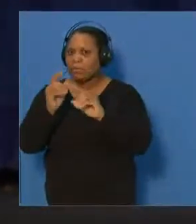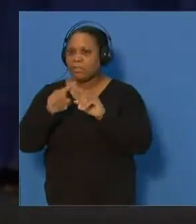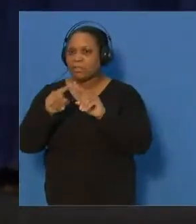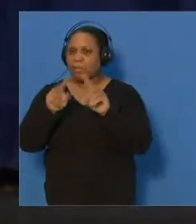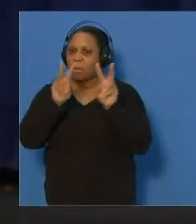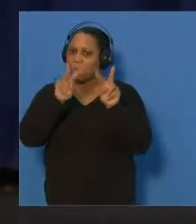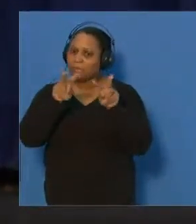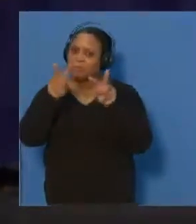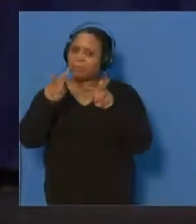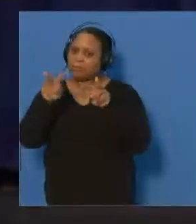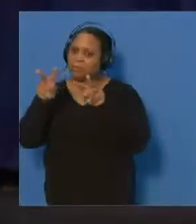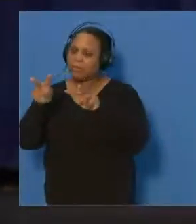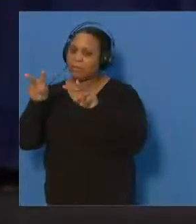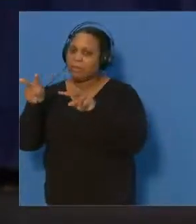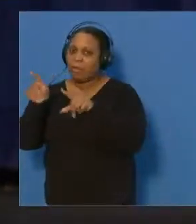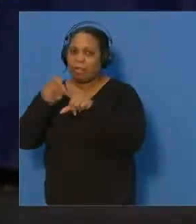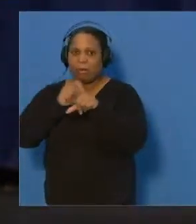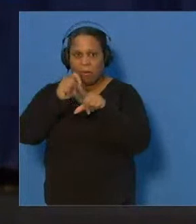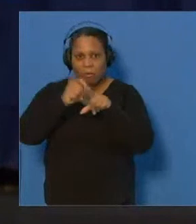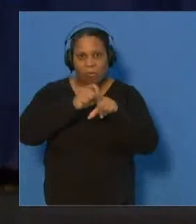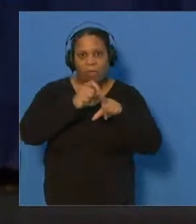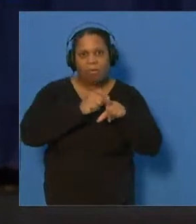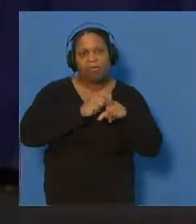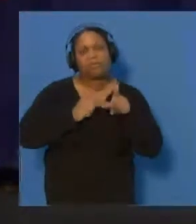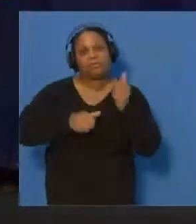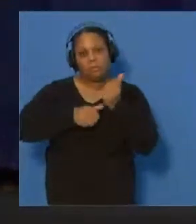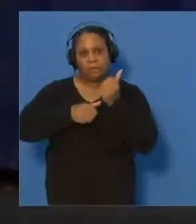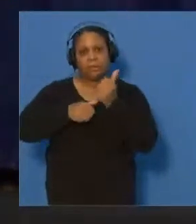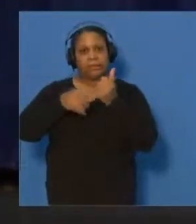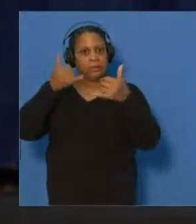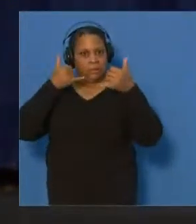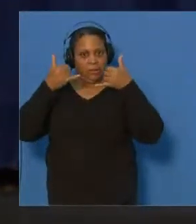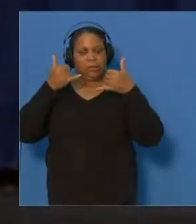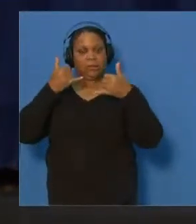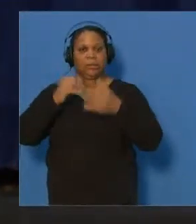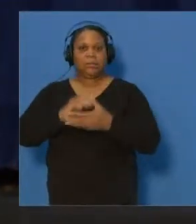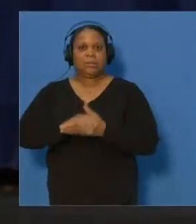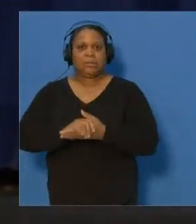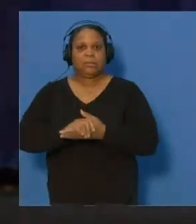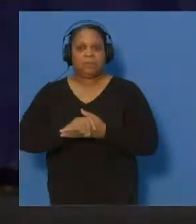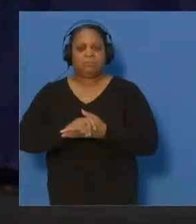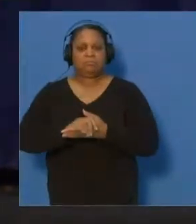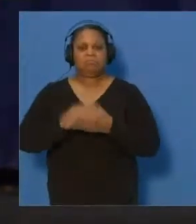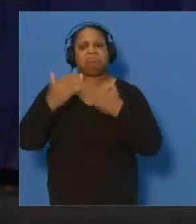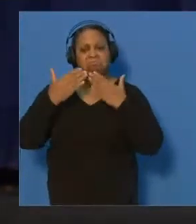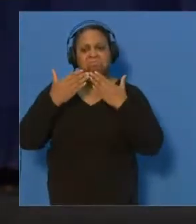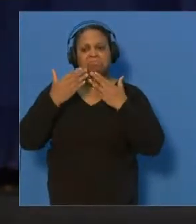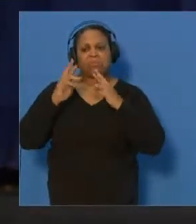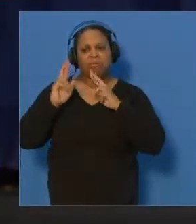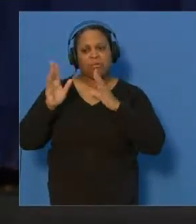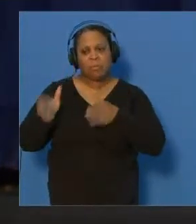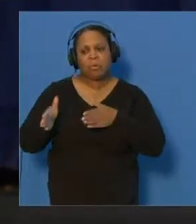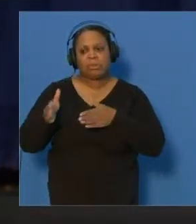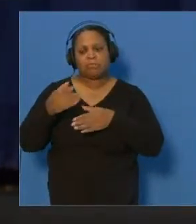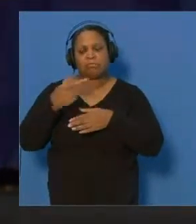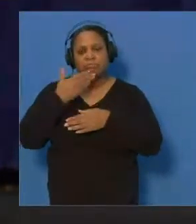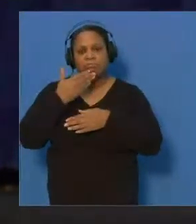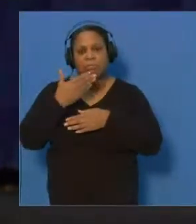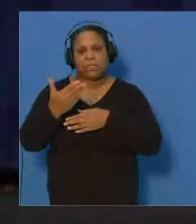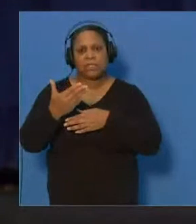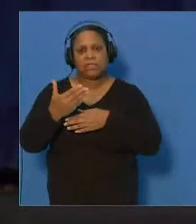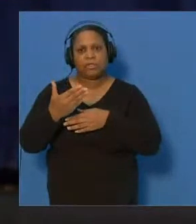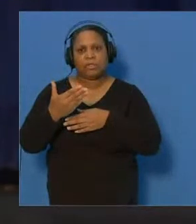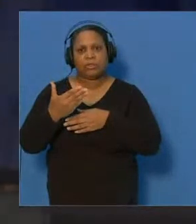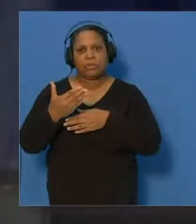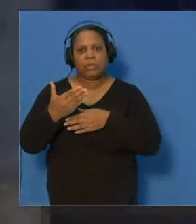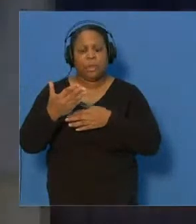the incidence of calls to us for assistance. Thank you, ma'am. And now this is one